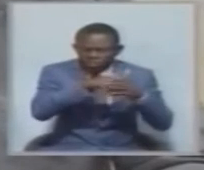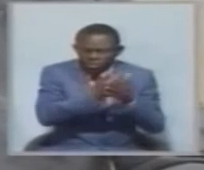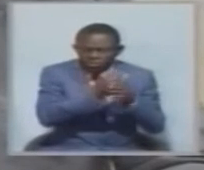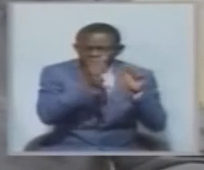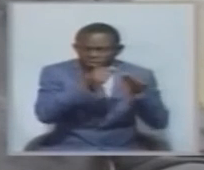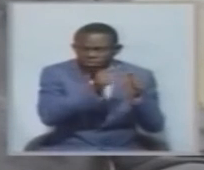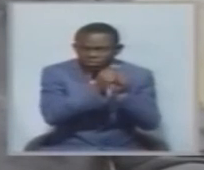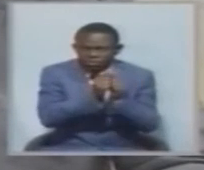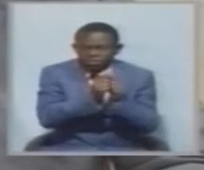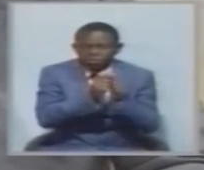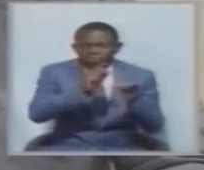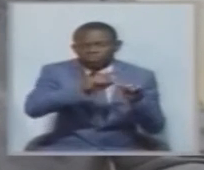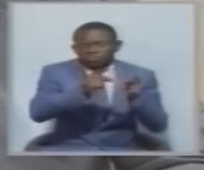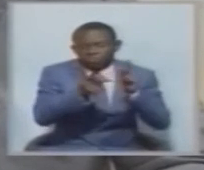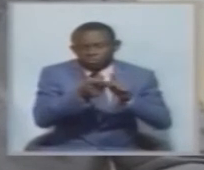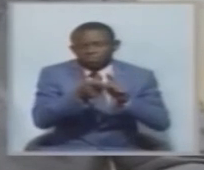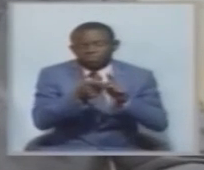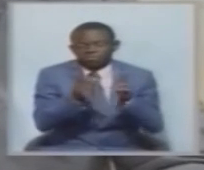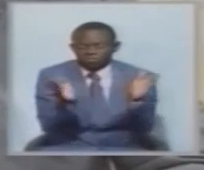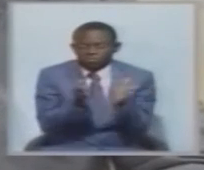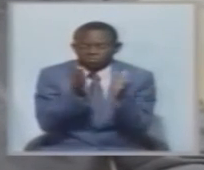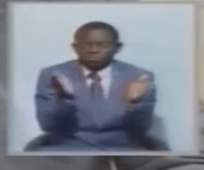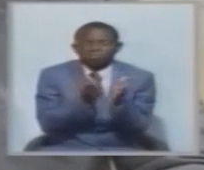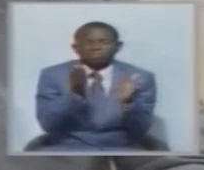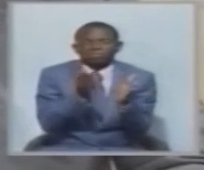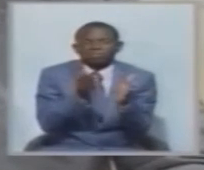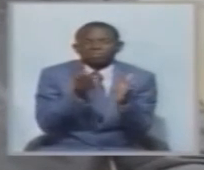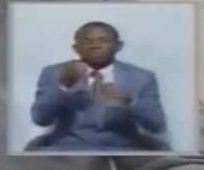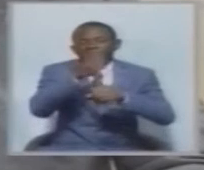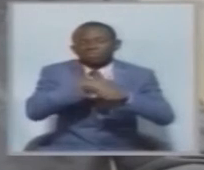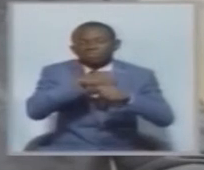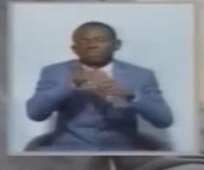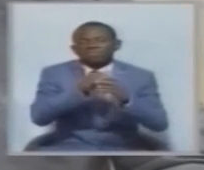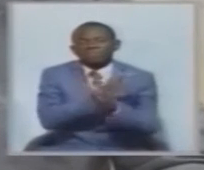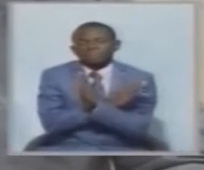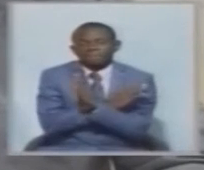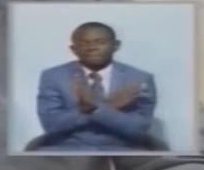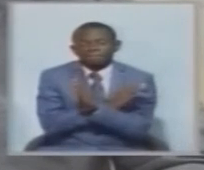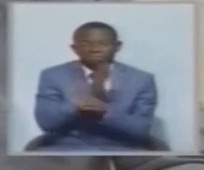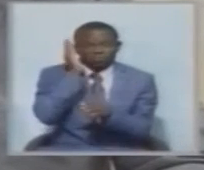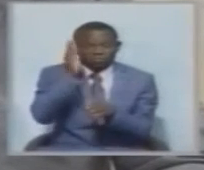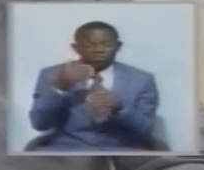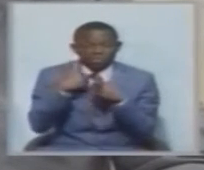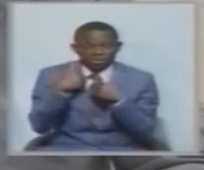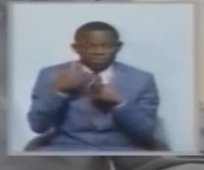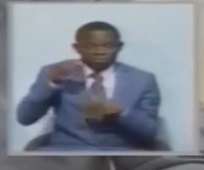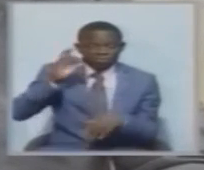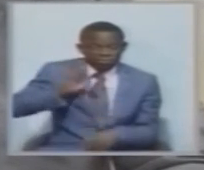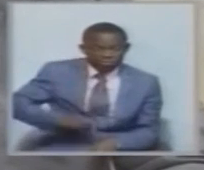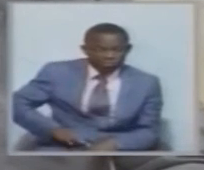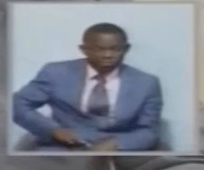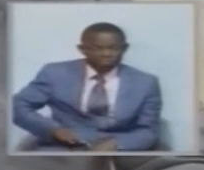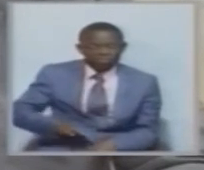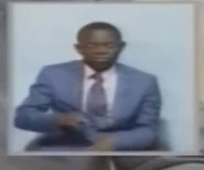direct investment coming into the country. So there will be benefit at corporate level, there will be benefit for the small and medium